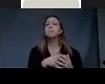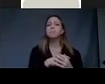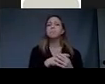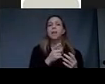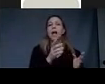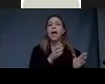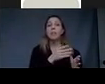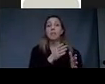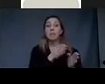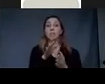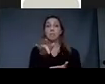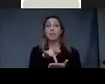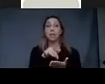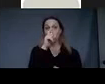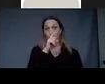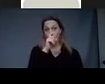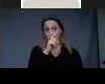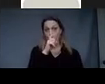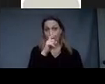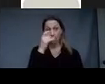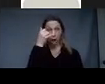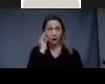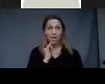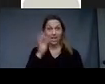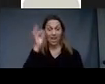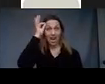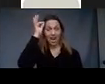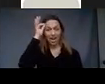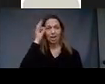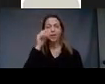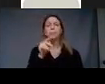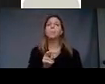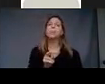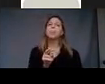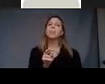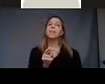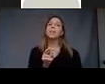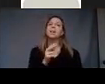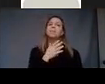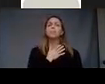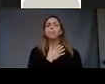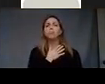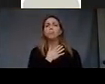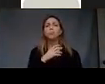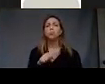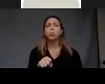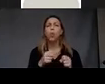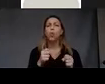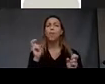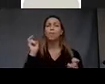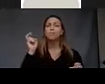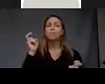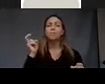have this doll, the blonde doll, who looks to me so broken and,